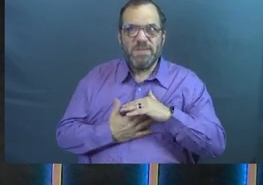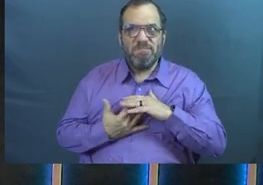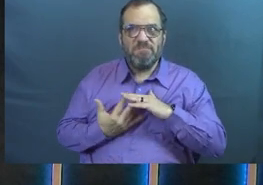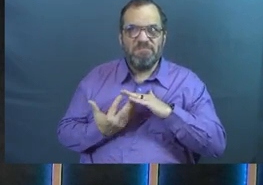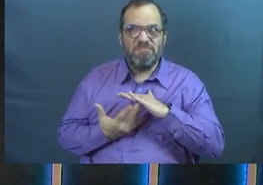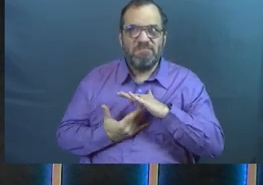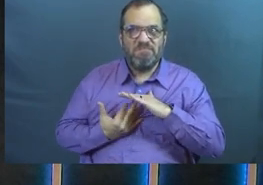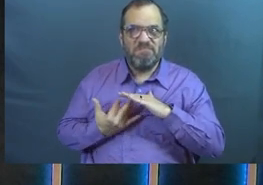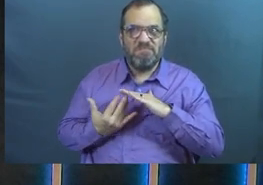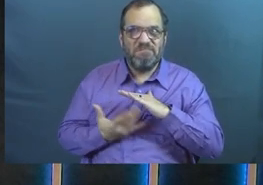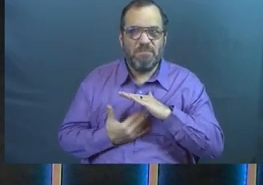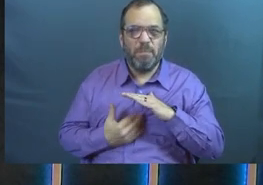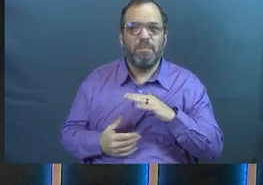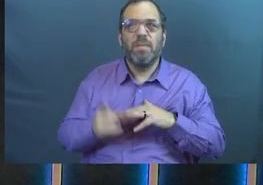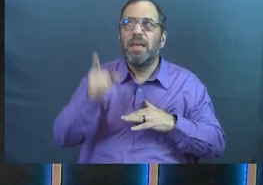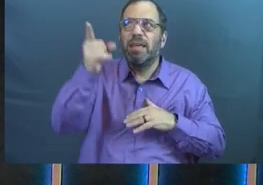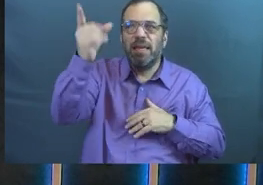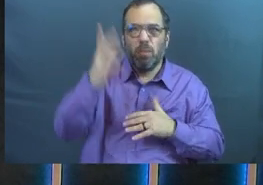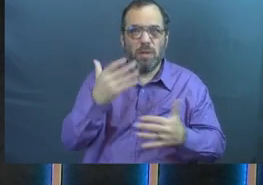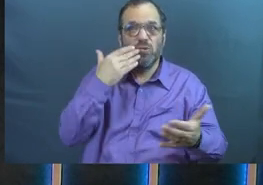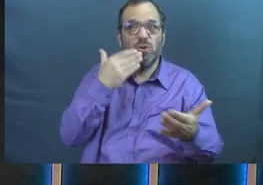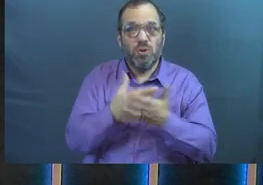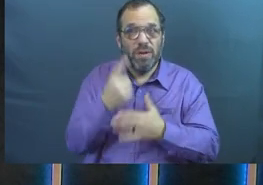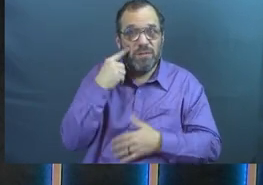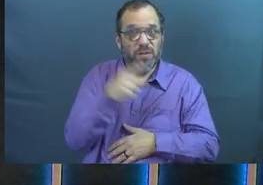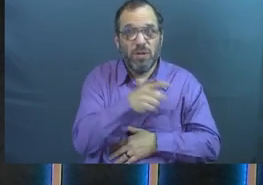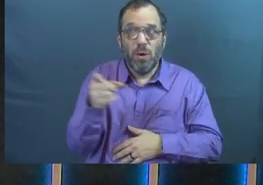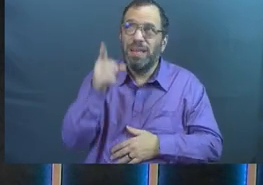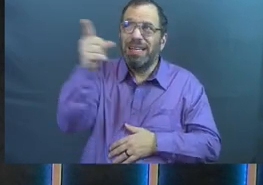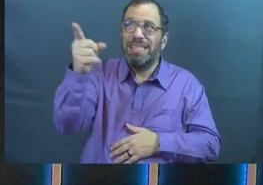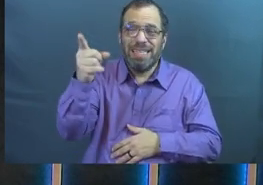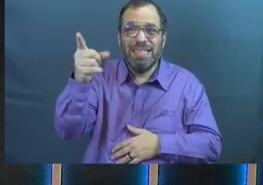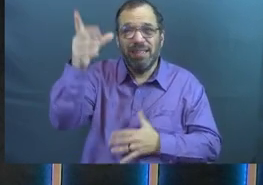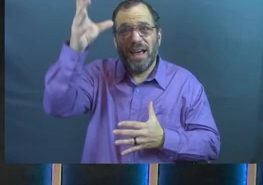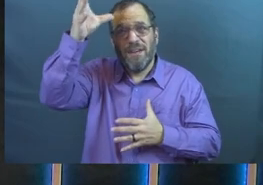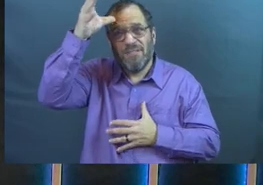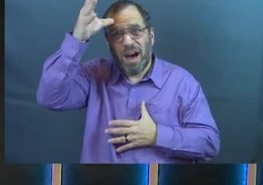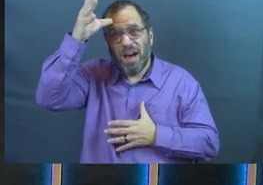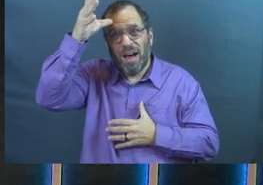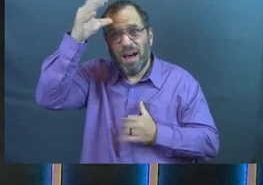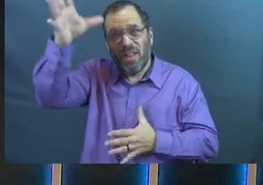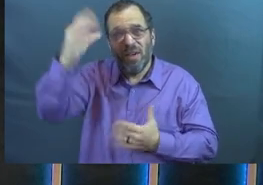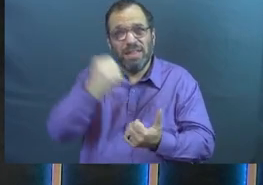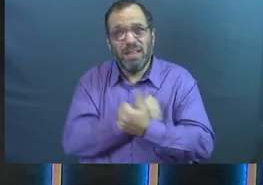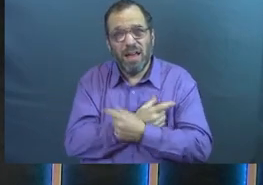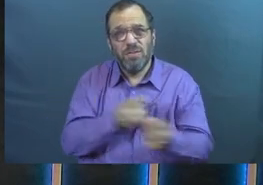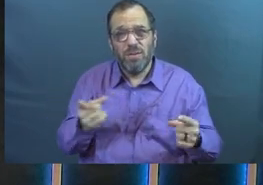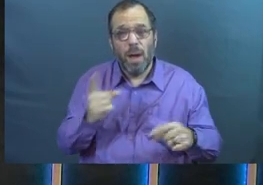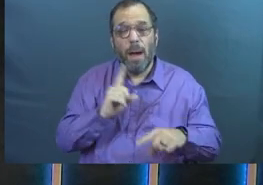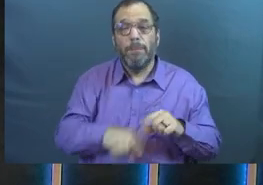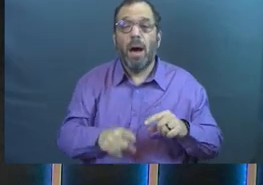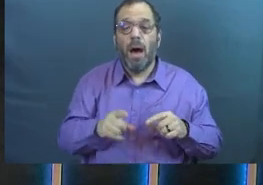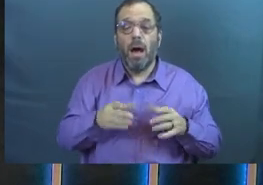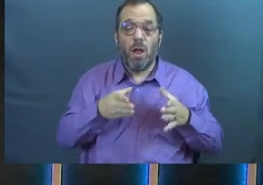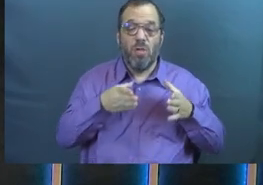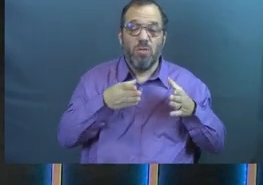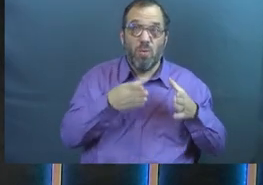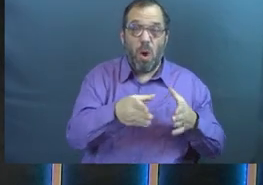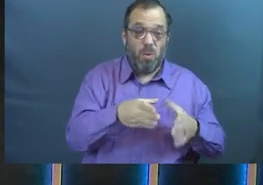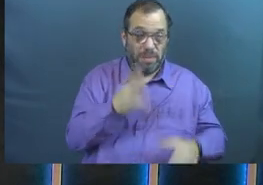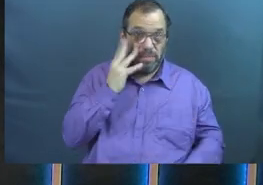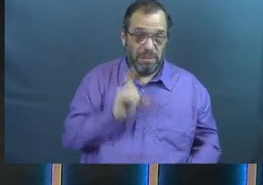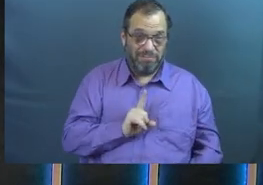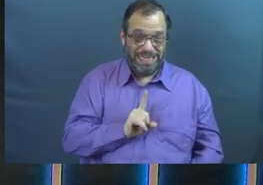God wants good things for us because he's a loving father. But sometimes the road that Jesus has us